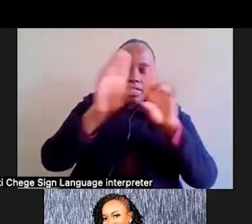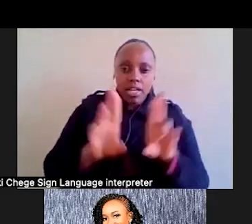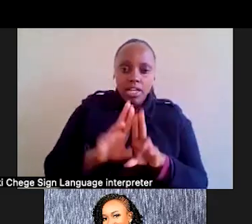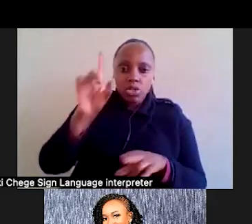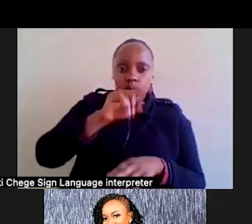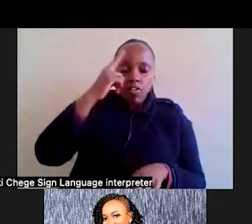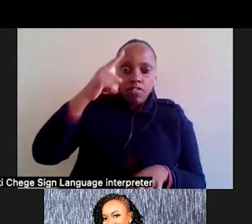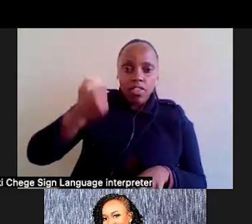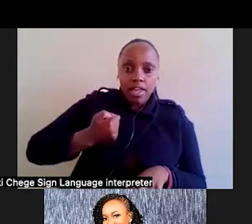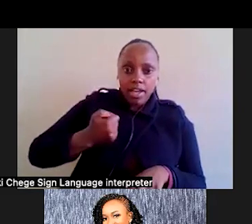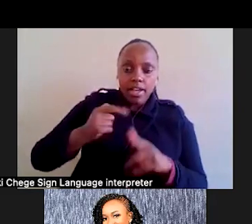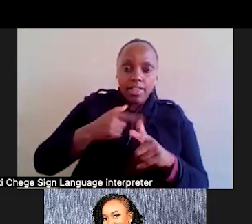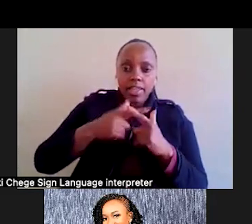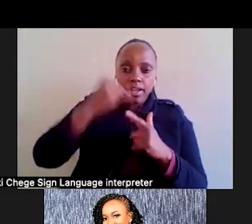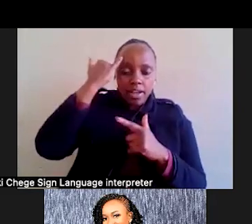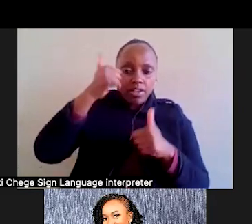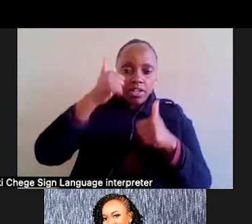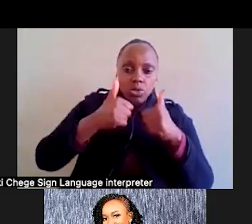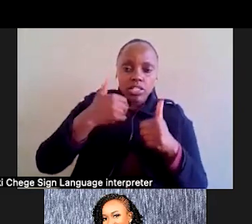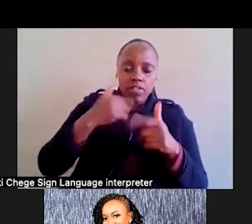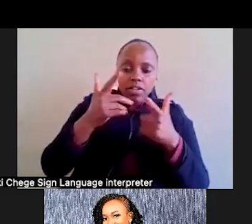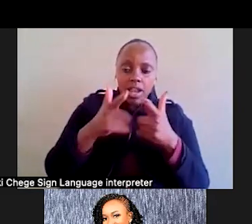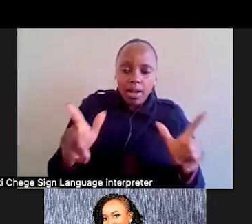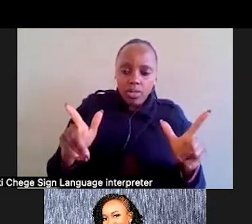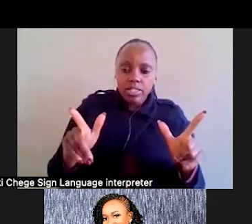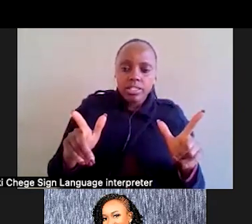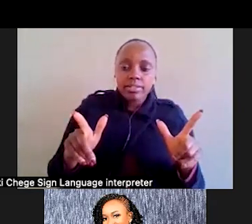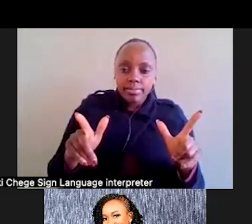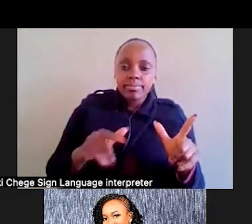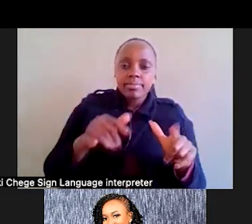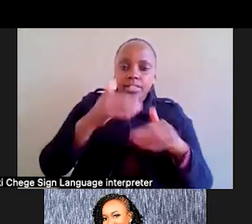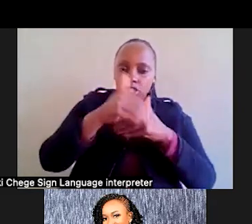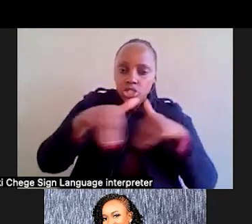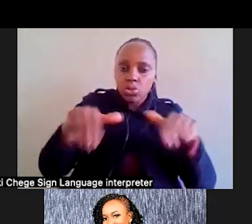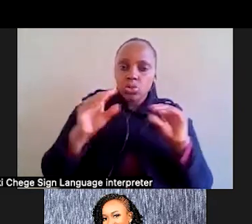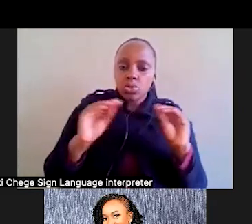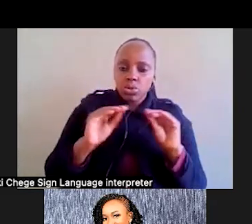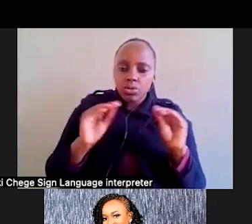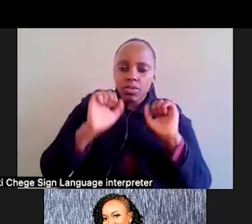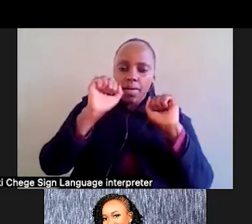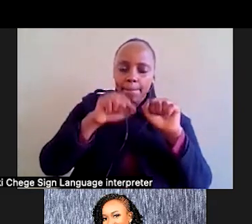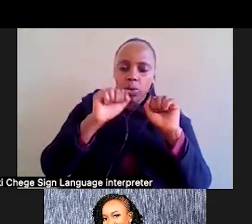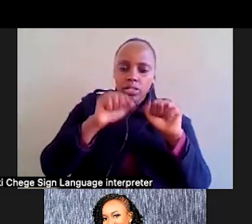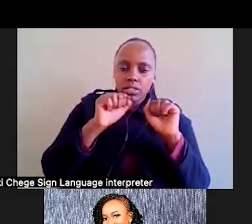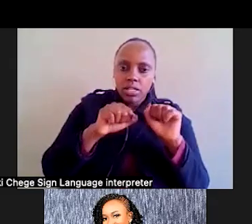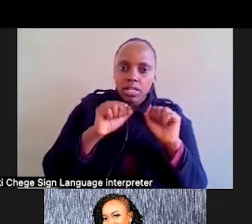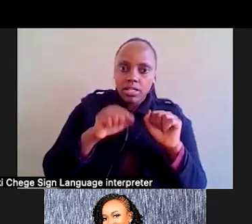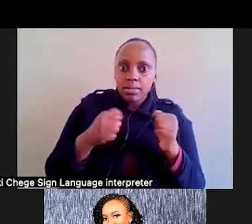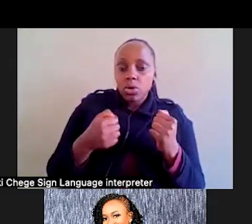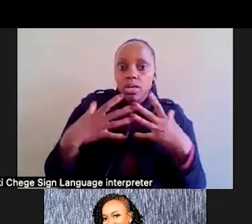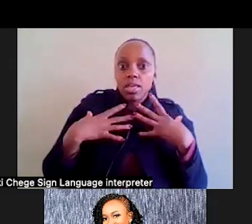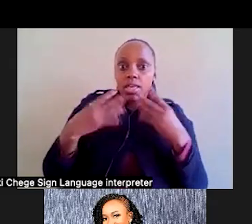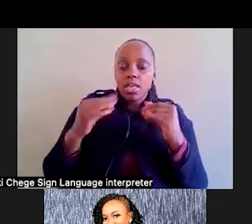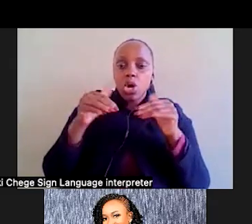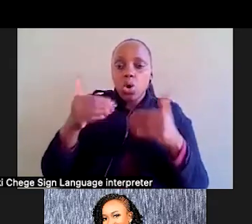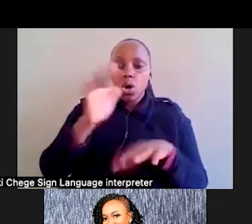took, language is not neutral. It can either heal or hurt. So the language